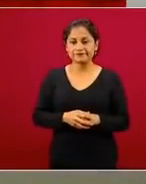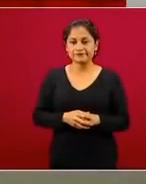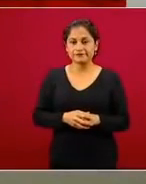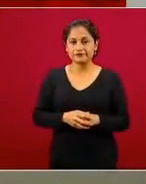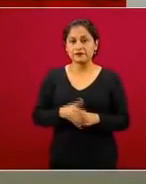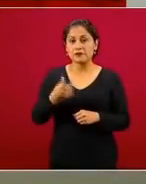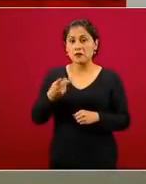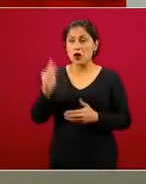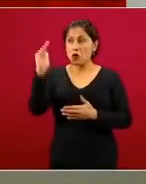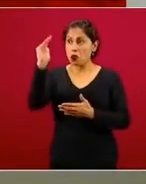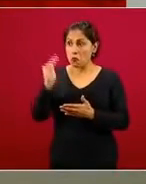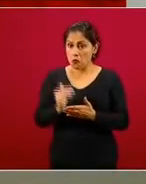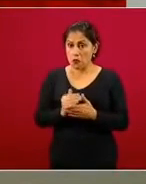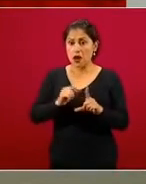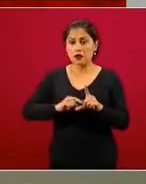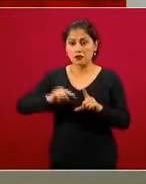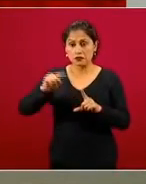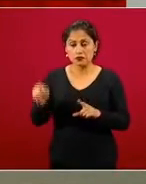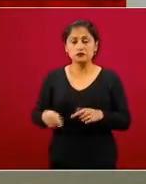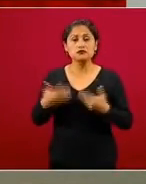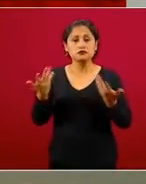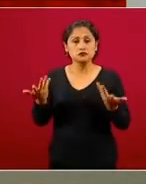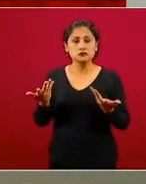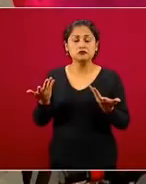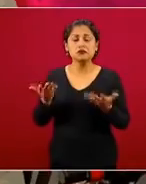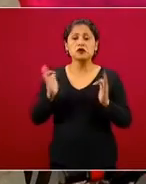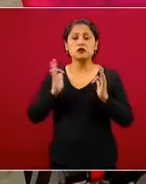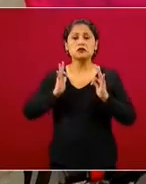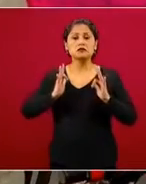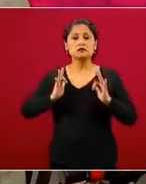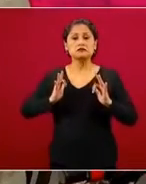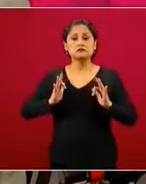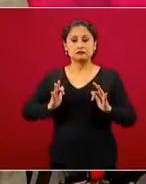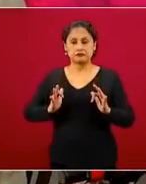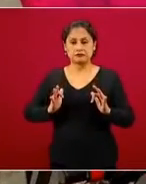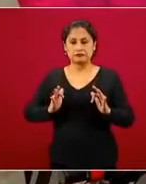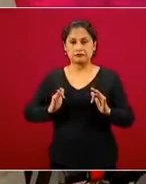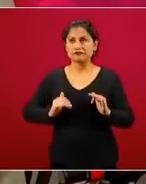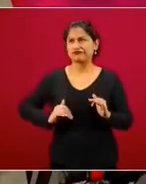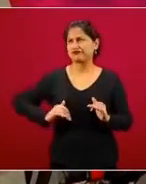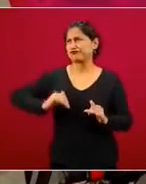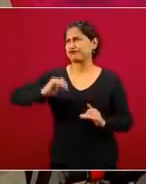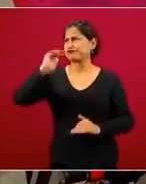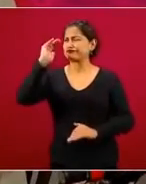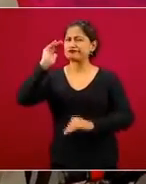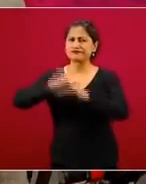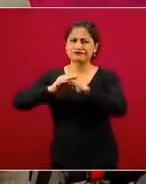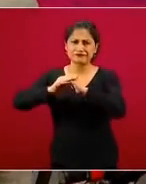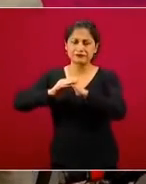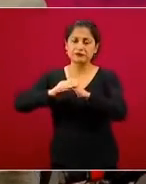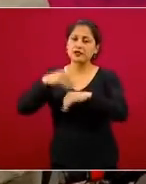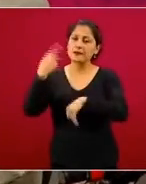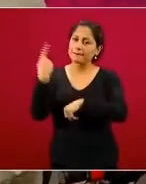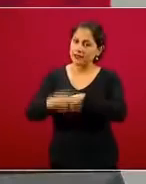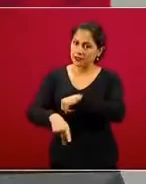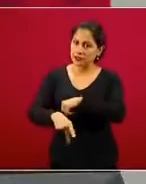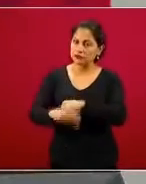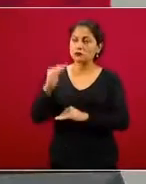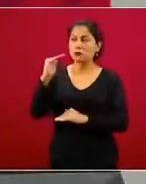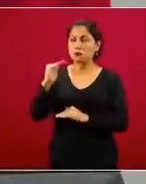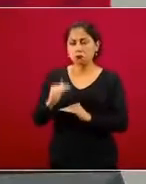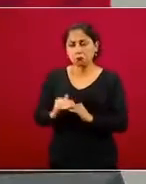sharper than a curve like this. So we say this curve is flatter than this